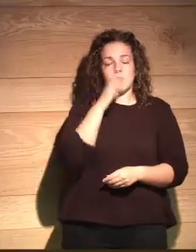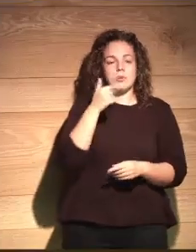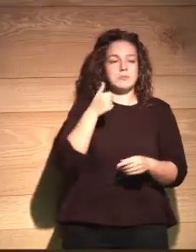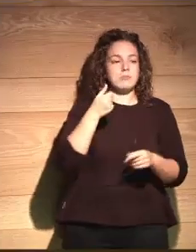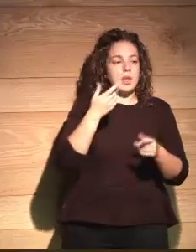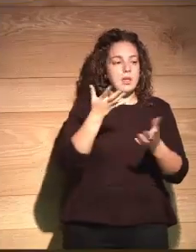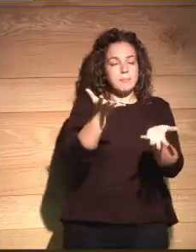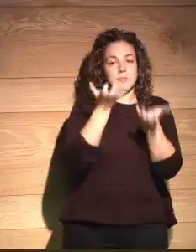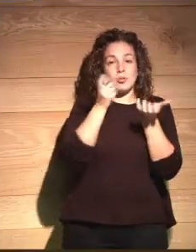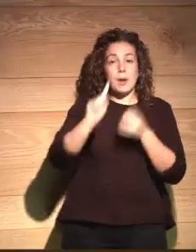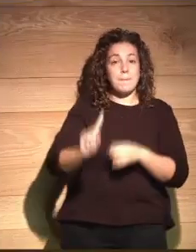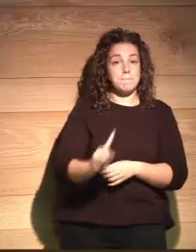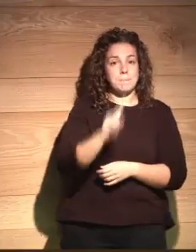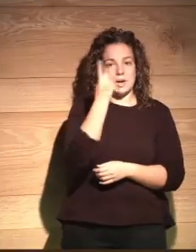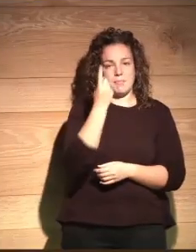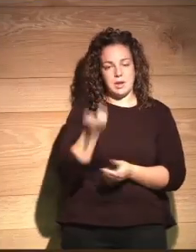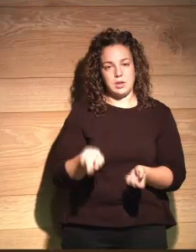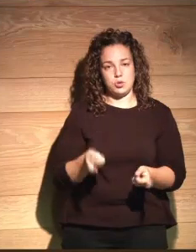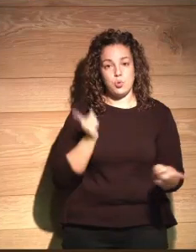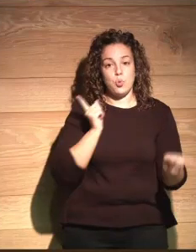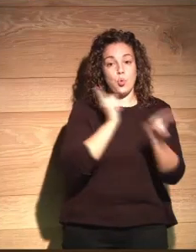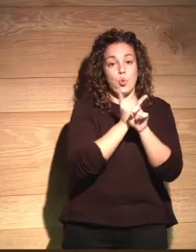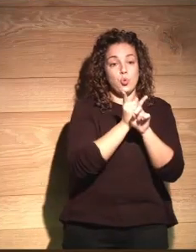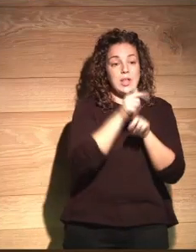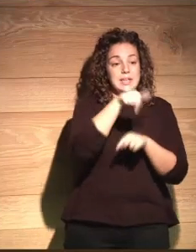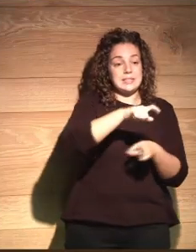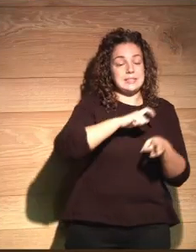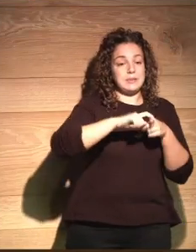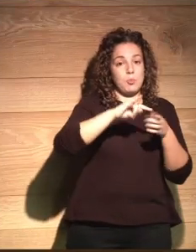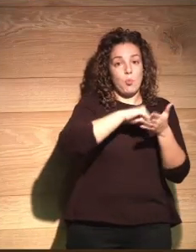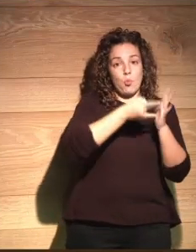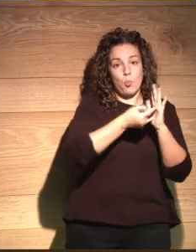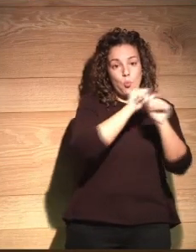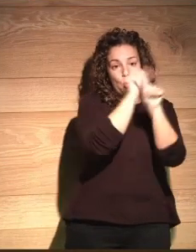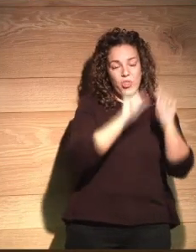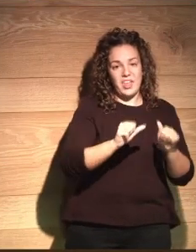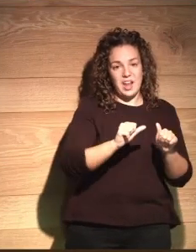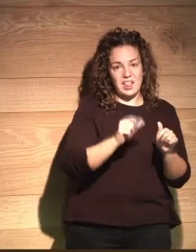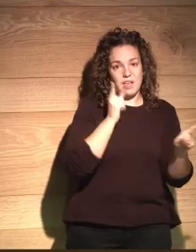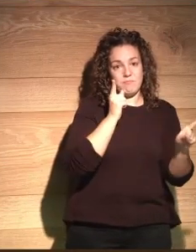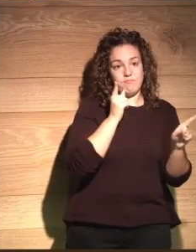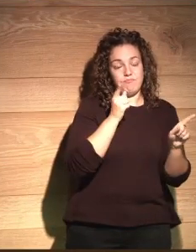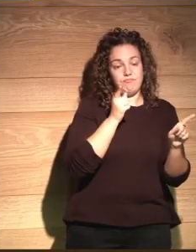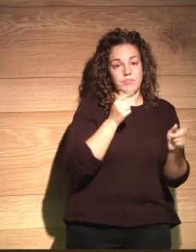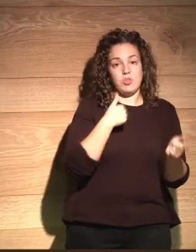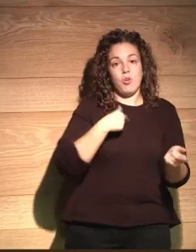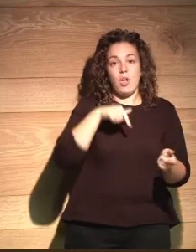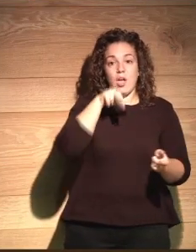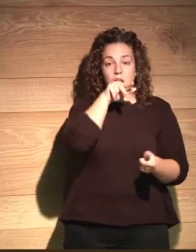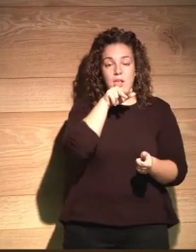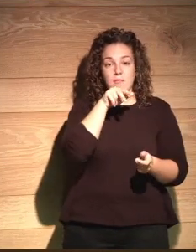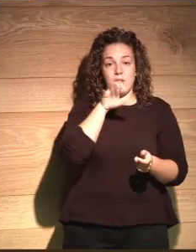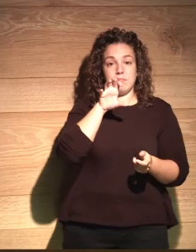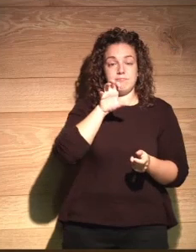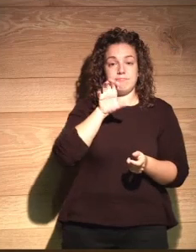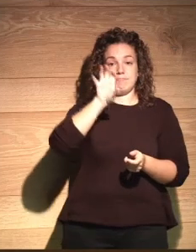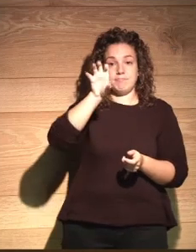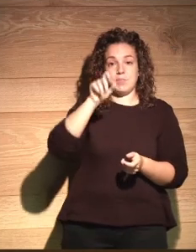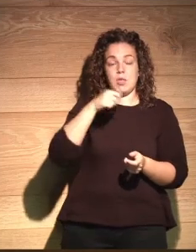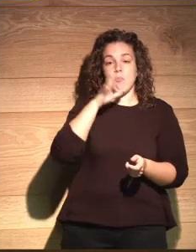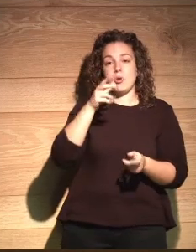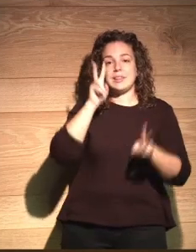interesting case, and one of the first victories against this type of modality. Well,